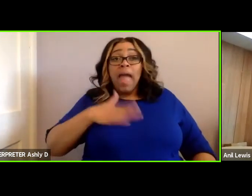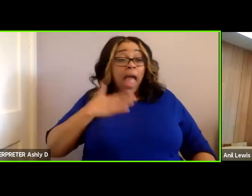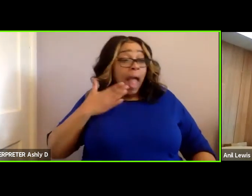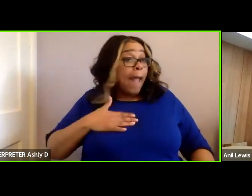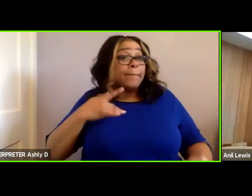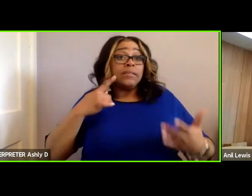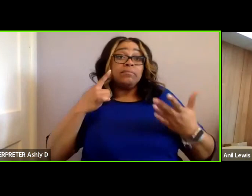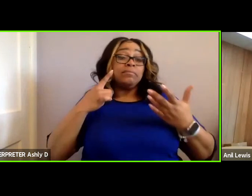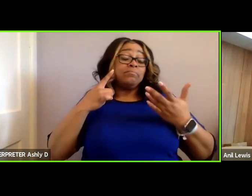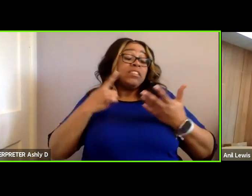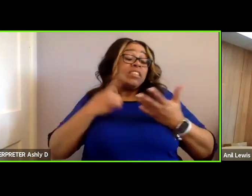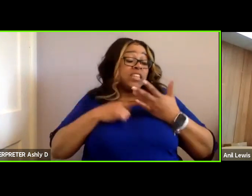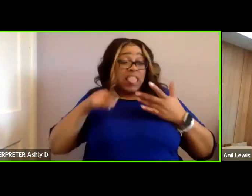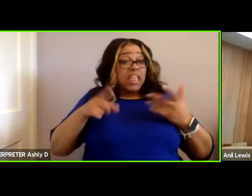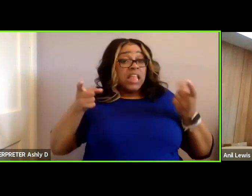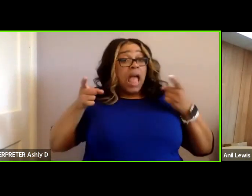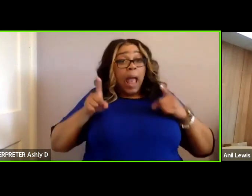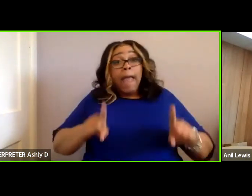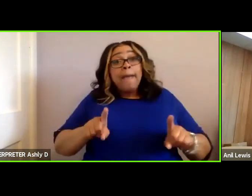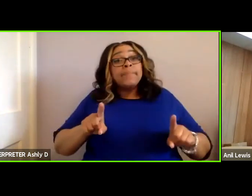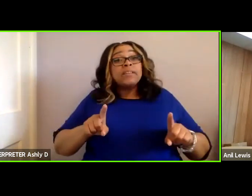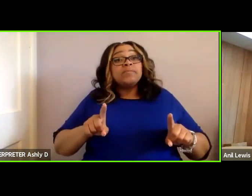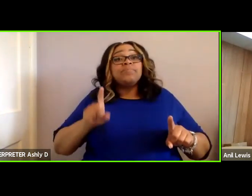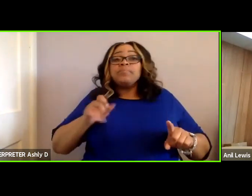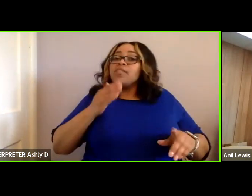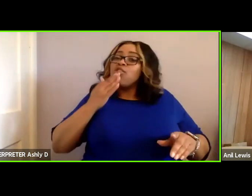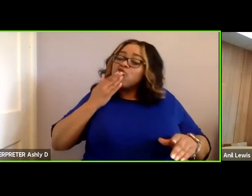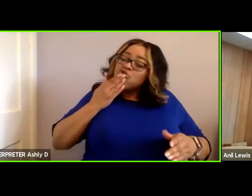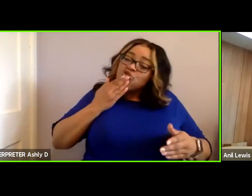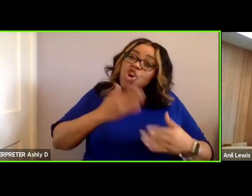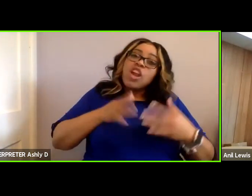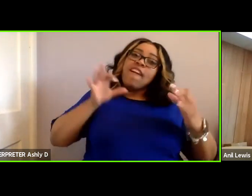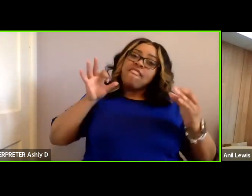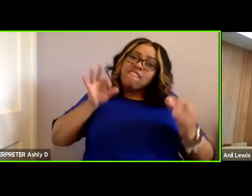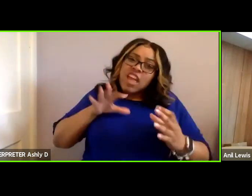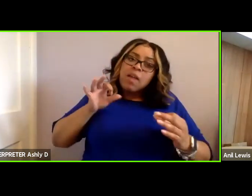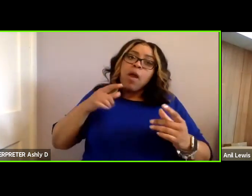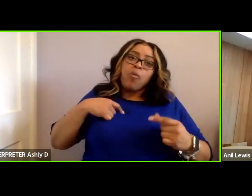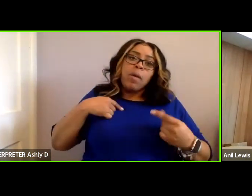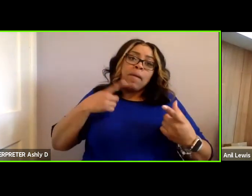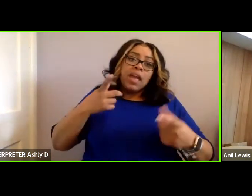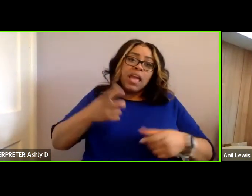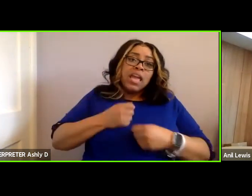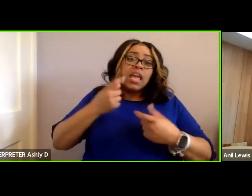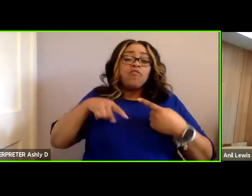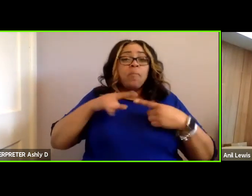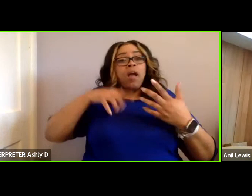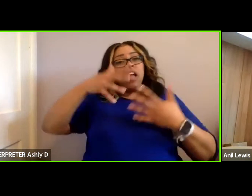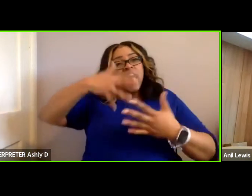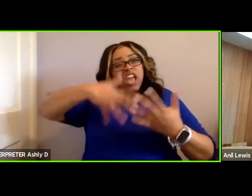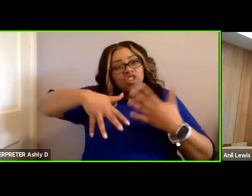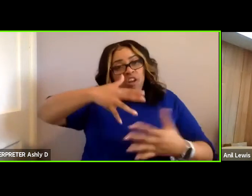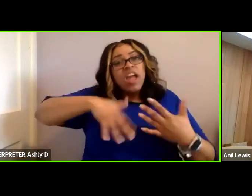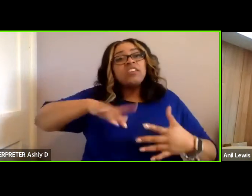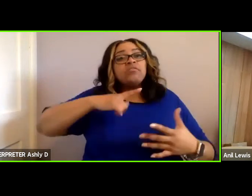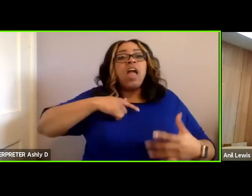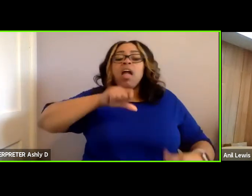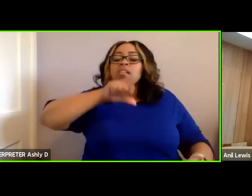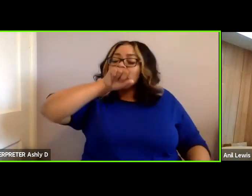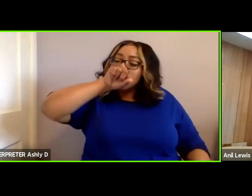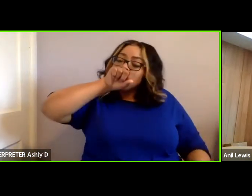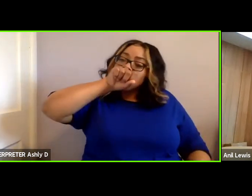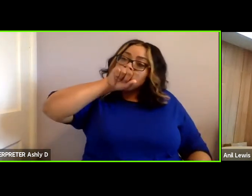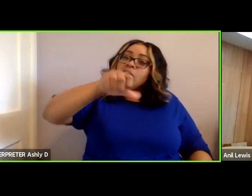is taking place. Really good feedback that we've been getting from our interaction. I love the